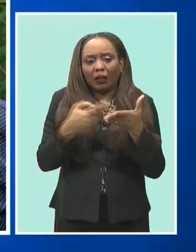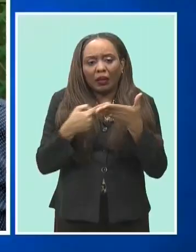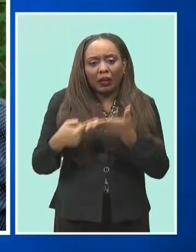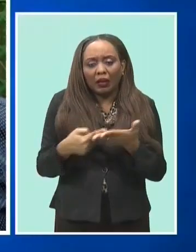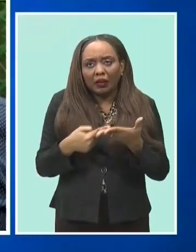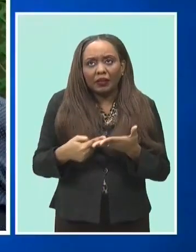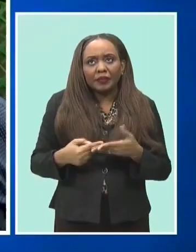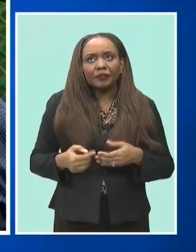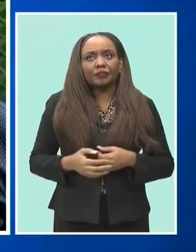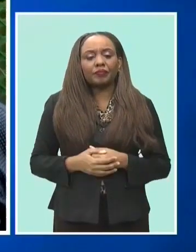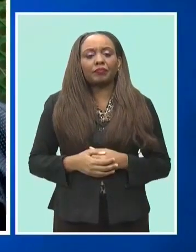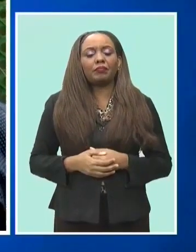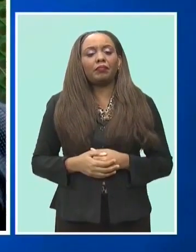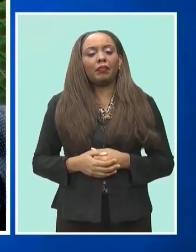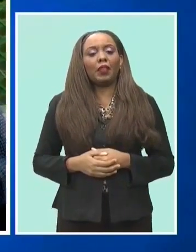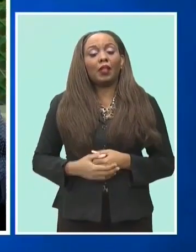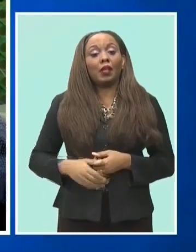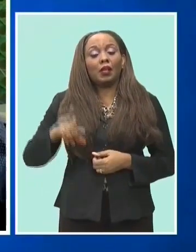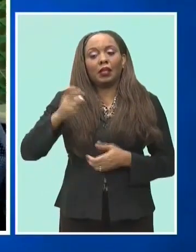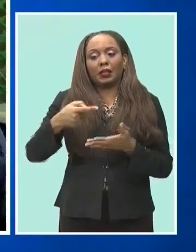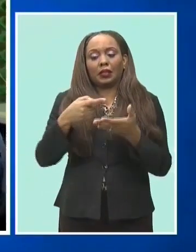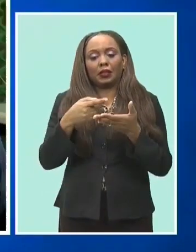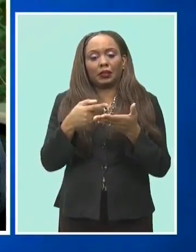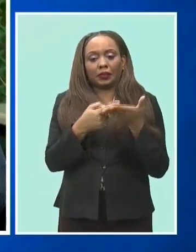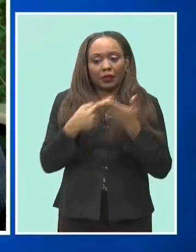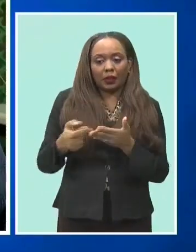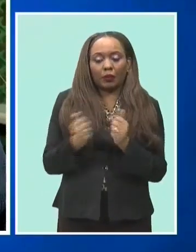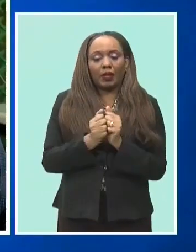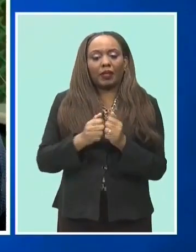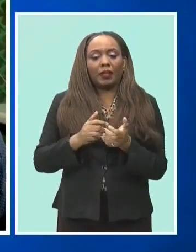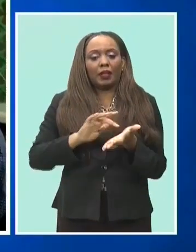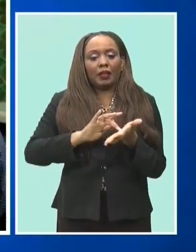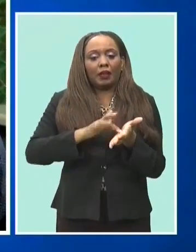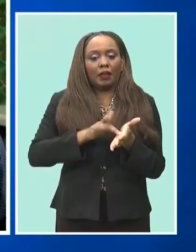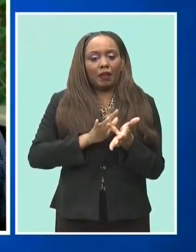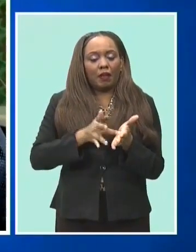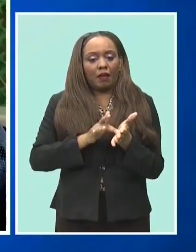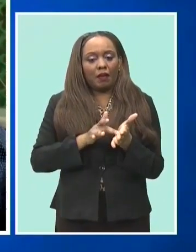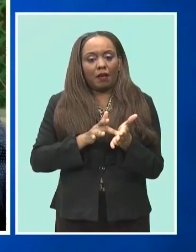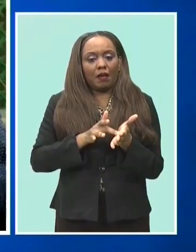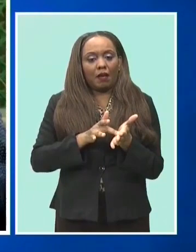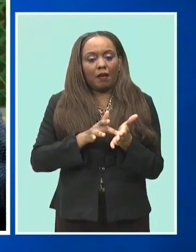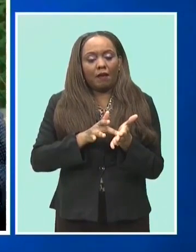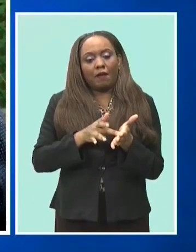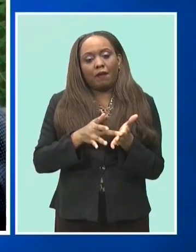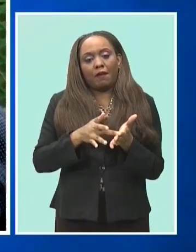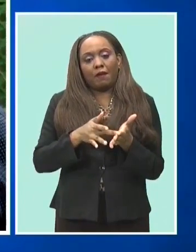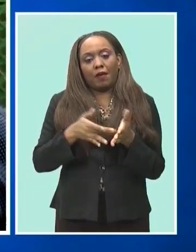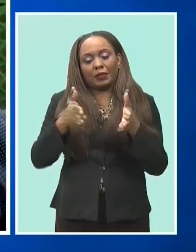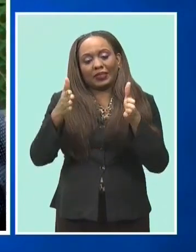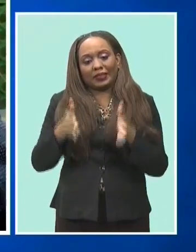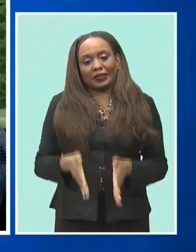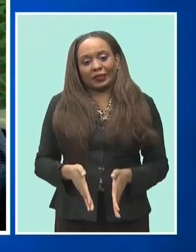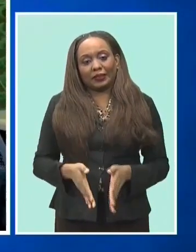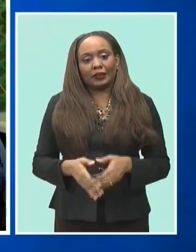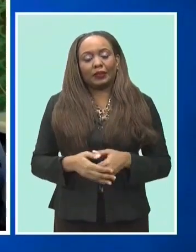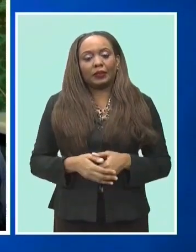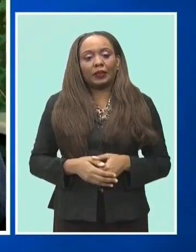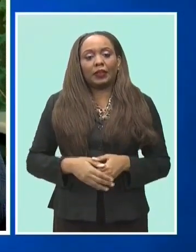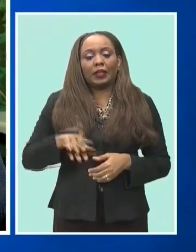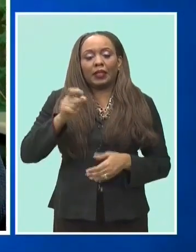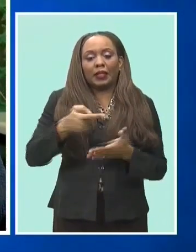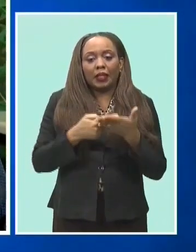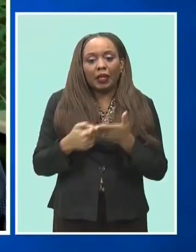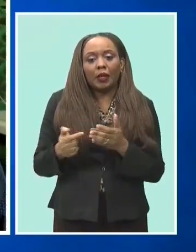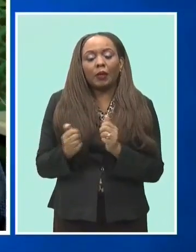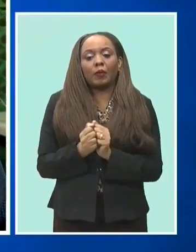You can't bring this without having talked to the Pharmaceutical Society. You can't bring this without having talked to BAP. You can't bring this without